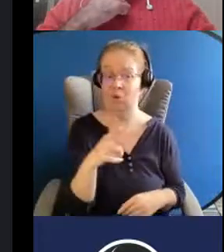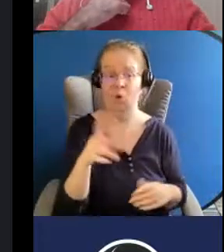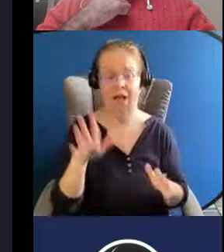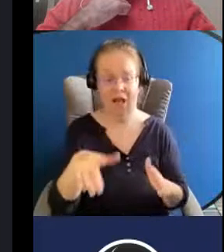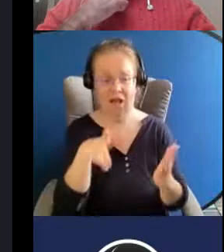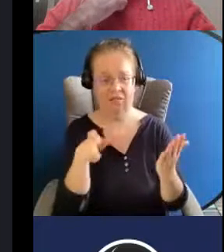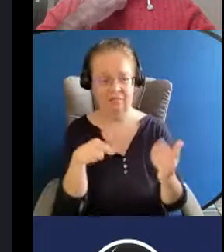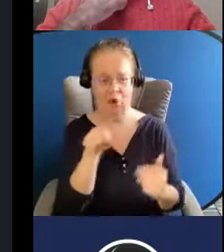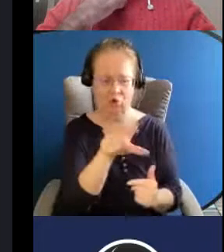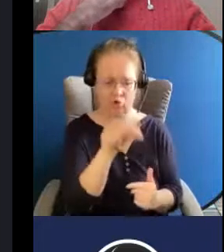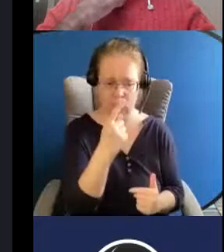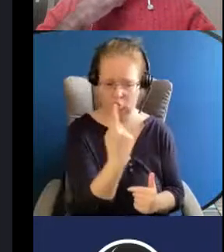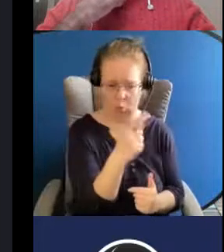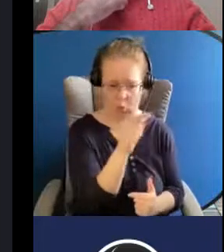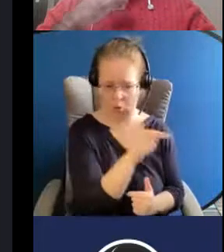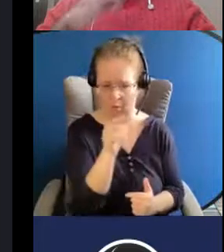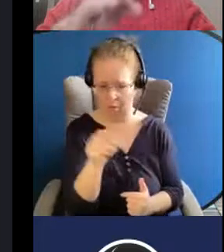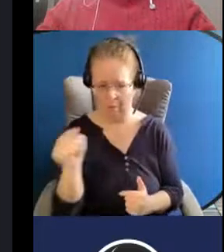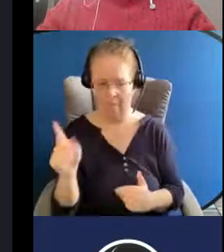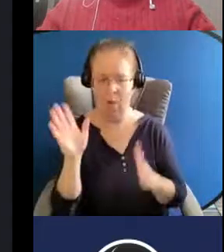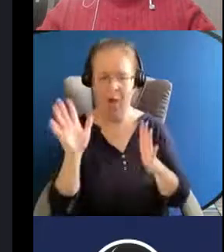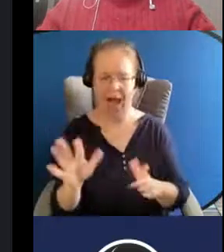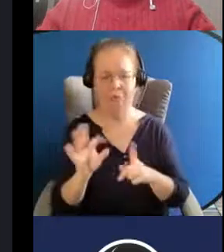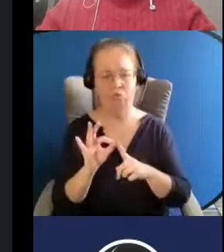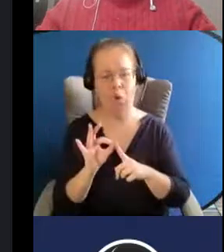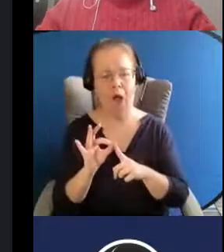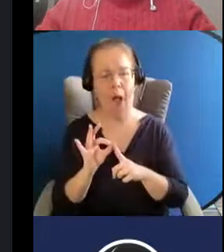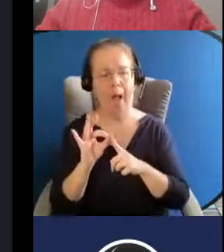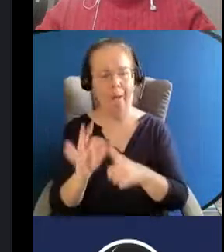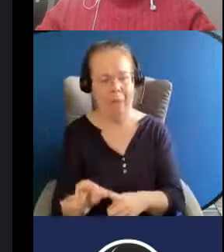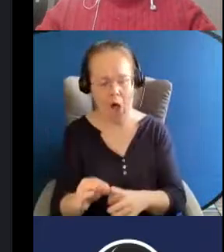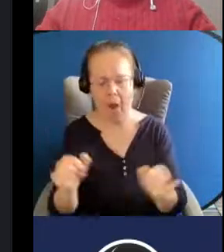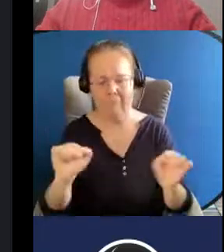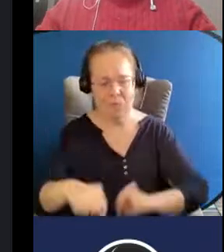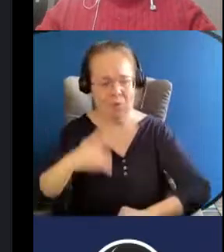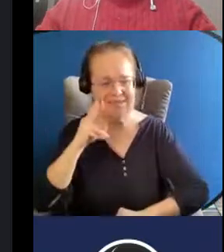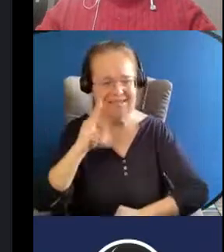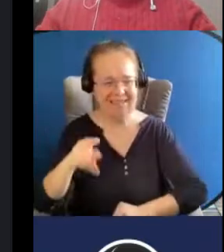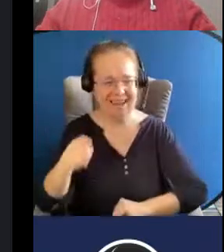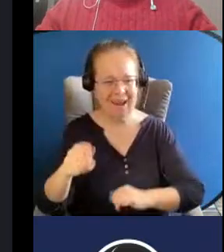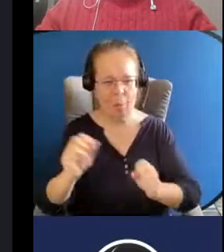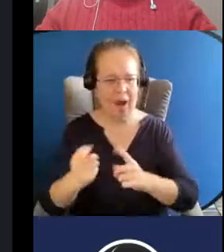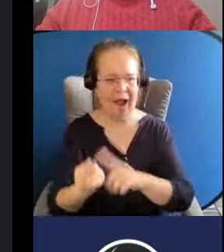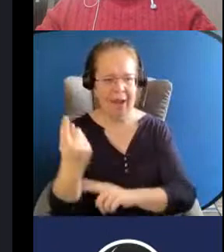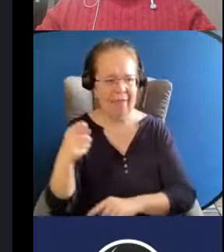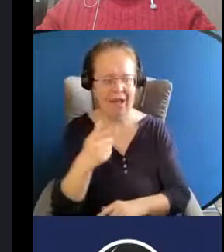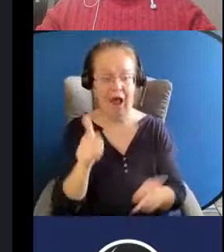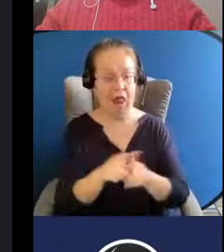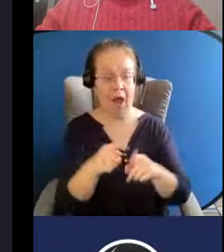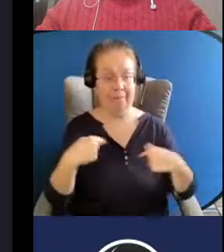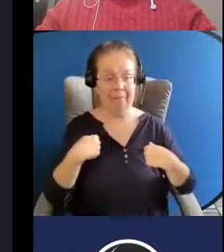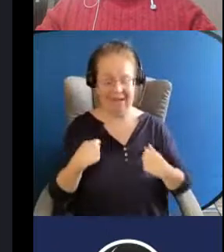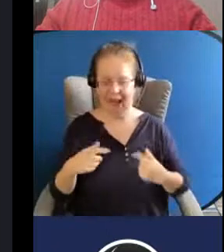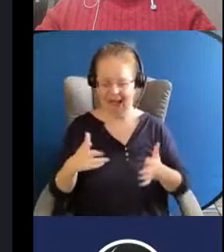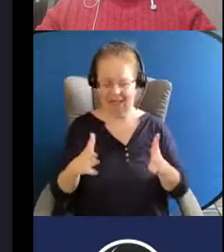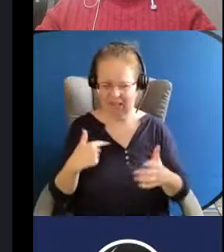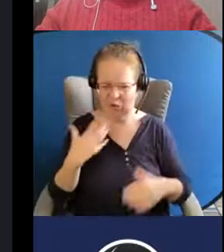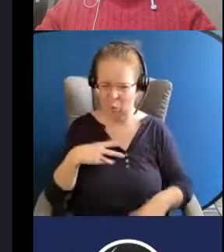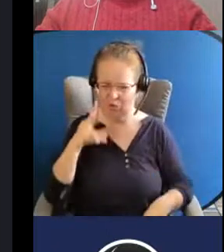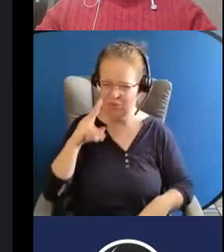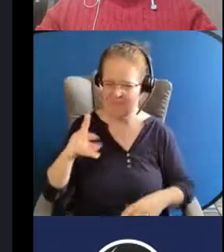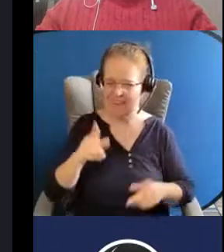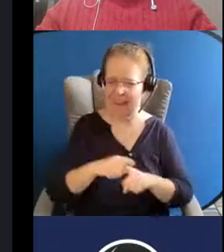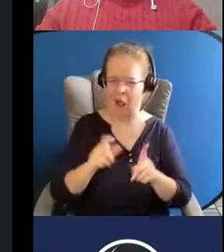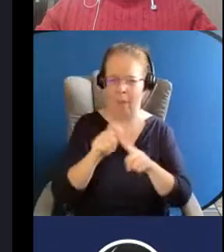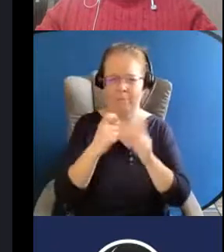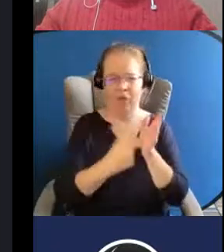come and select one and actually apply it before you could see what happened. And part of the problem with that is if you have people like me, then all of a sudden, if you